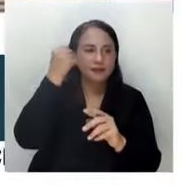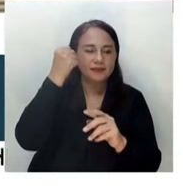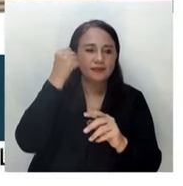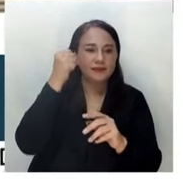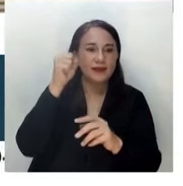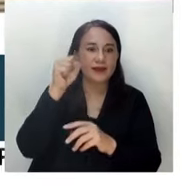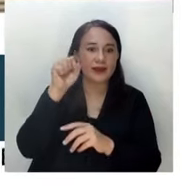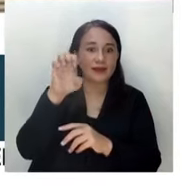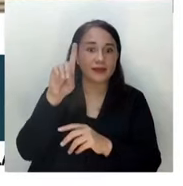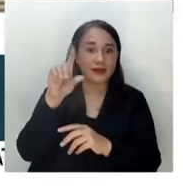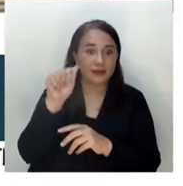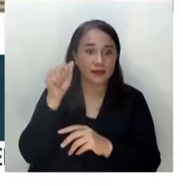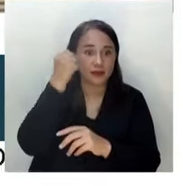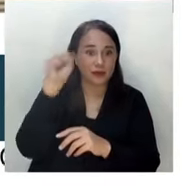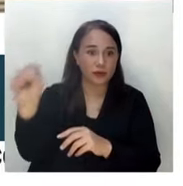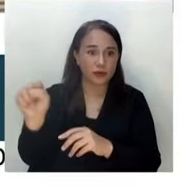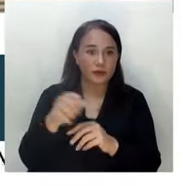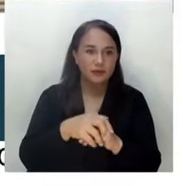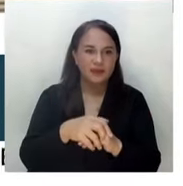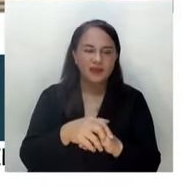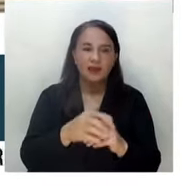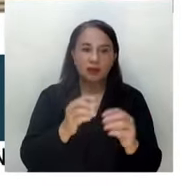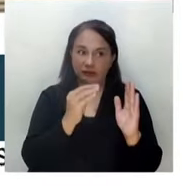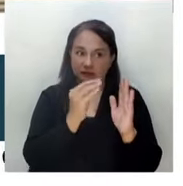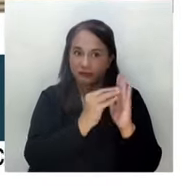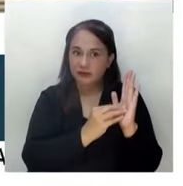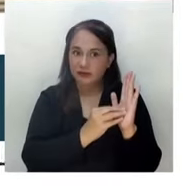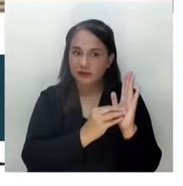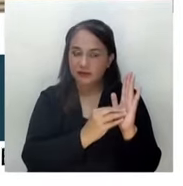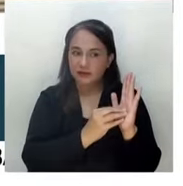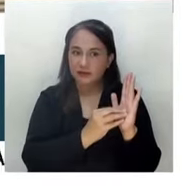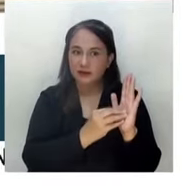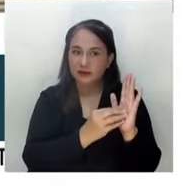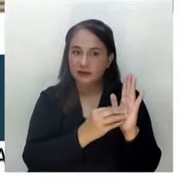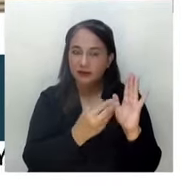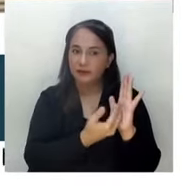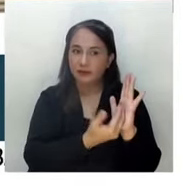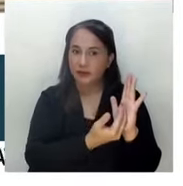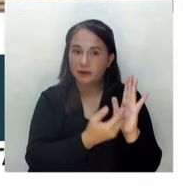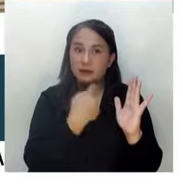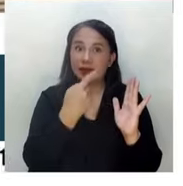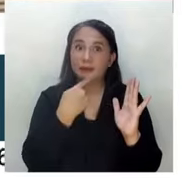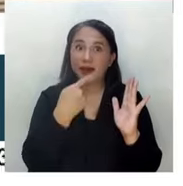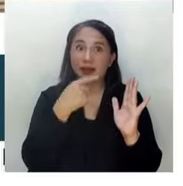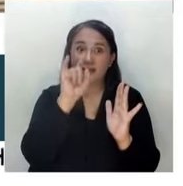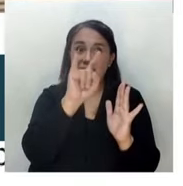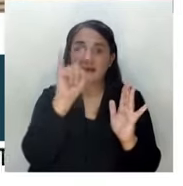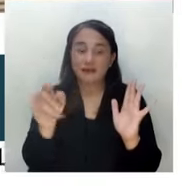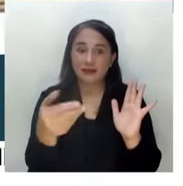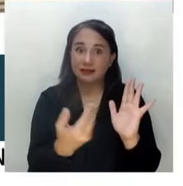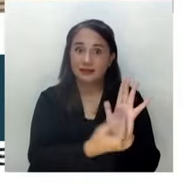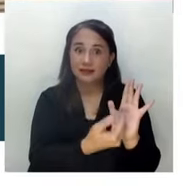Walang substance or merit yung sinasabi doon sa